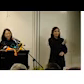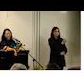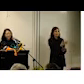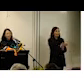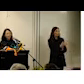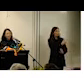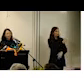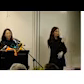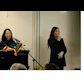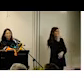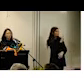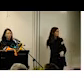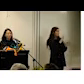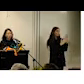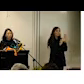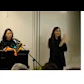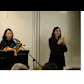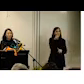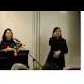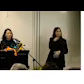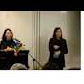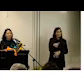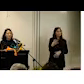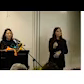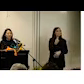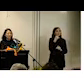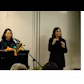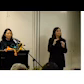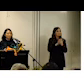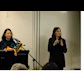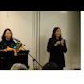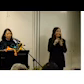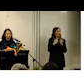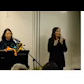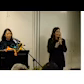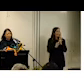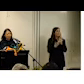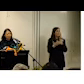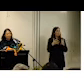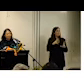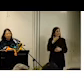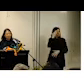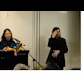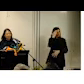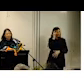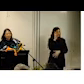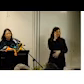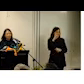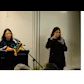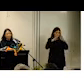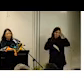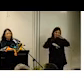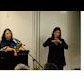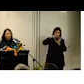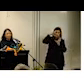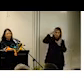right, you can see this is an MRI of a patient with this hyperinhibitory mutations. You can see the brain is